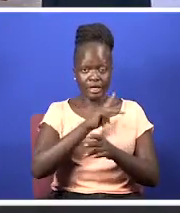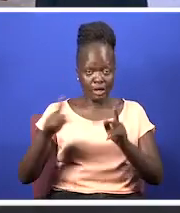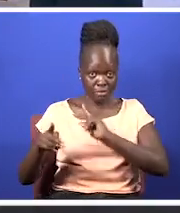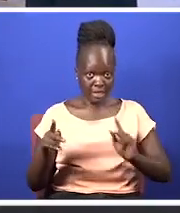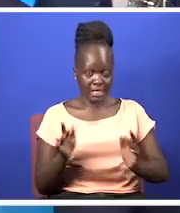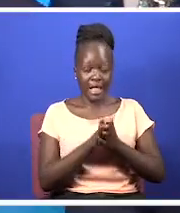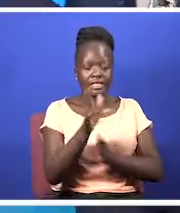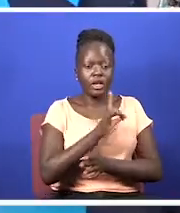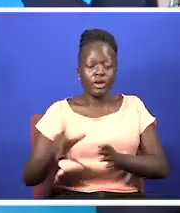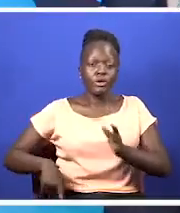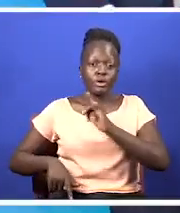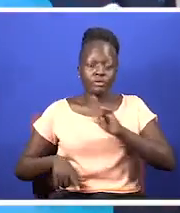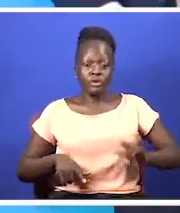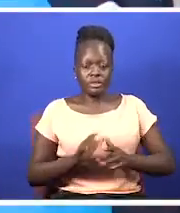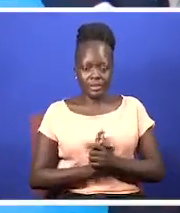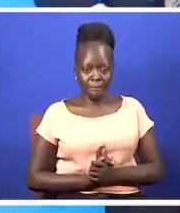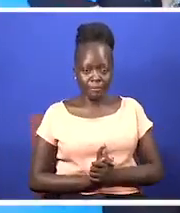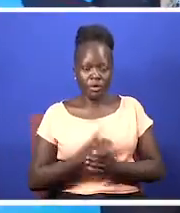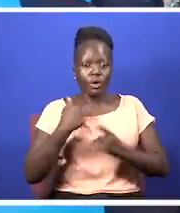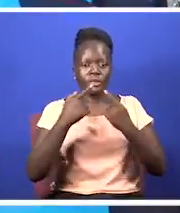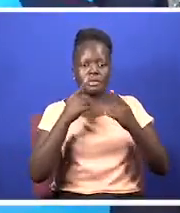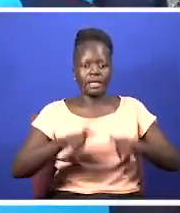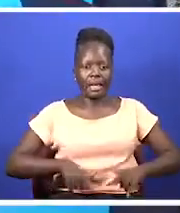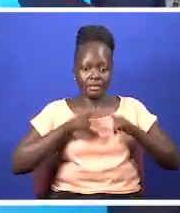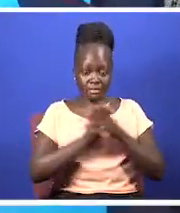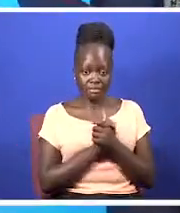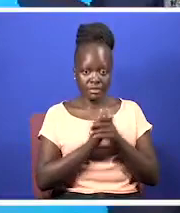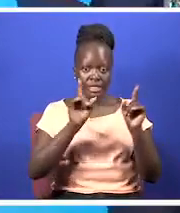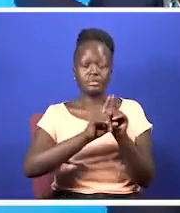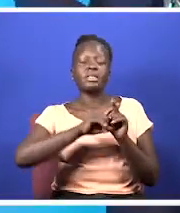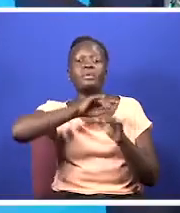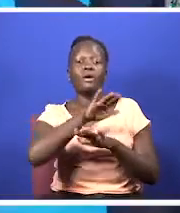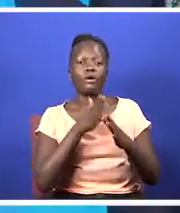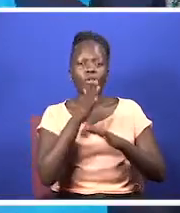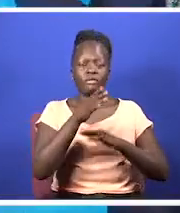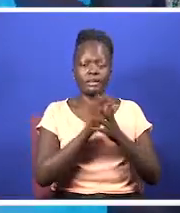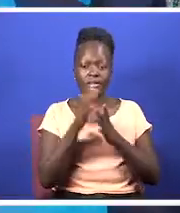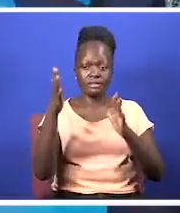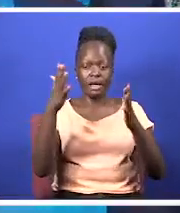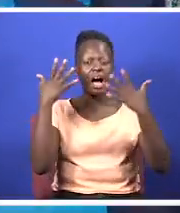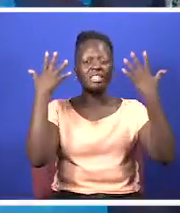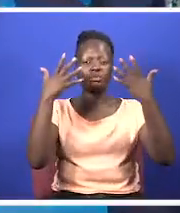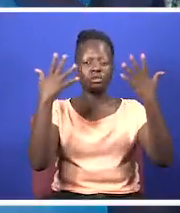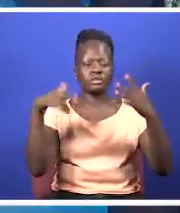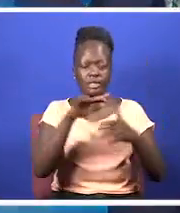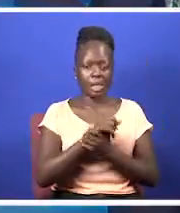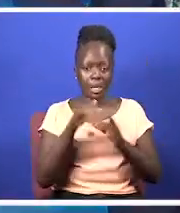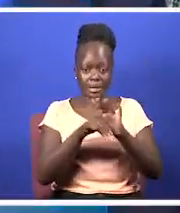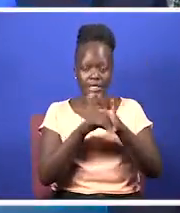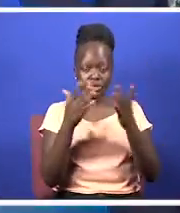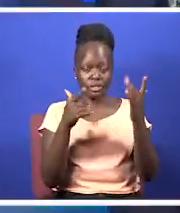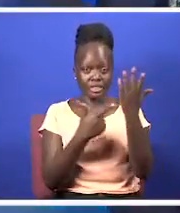and the Lord of Lords. We speak life, even over the atmosphere, into the